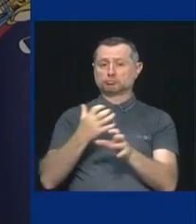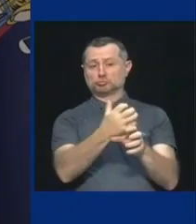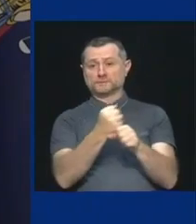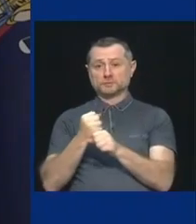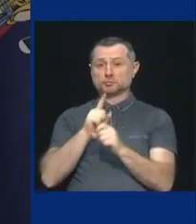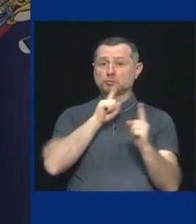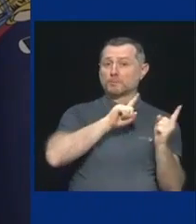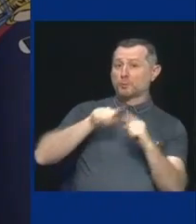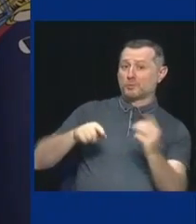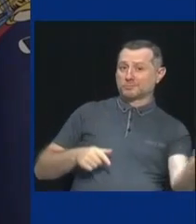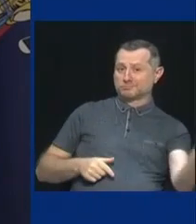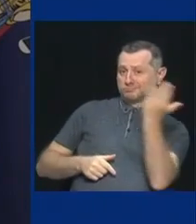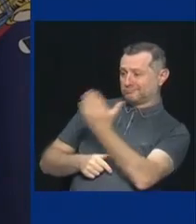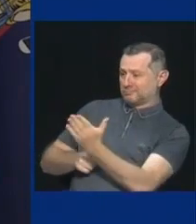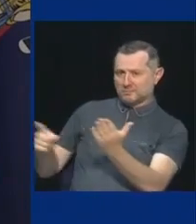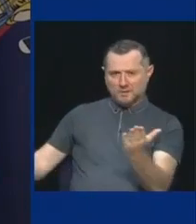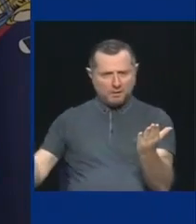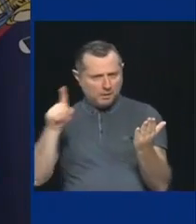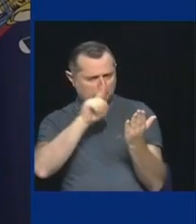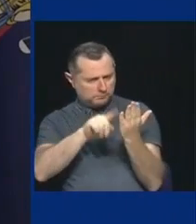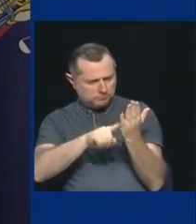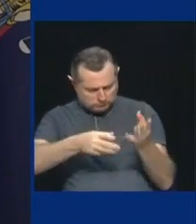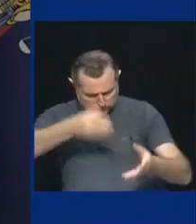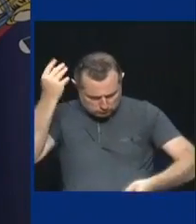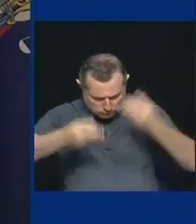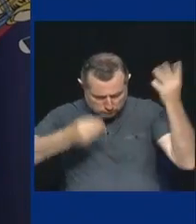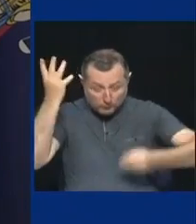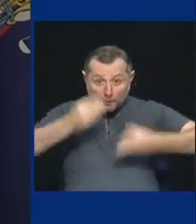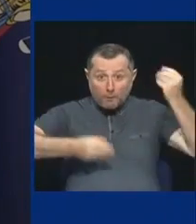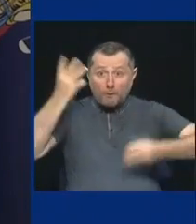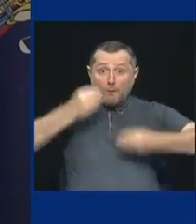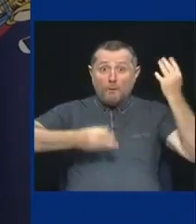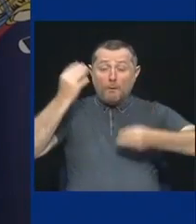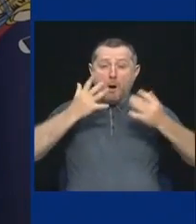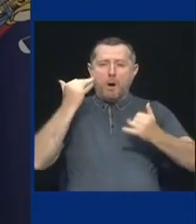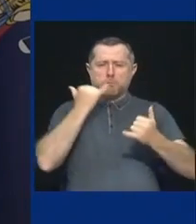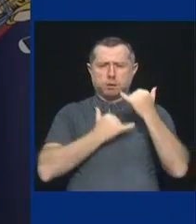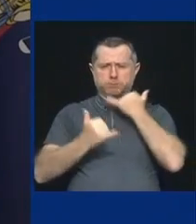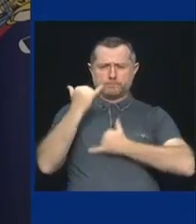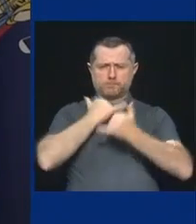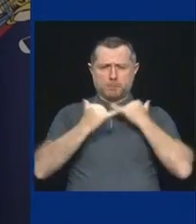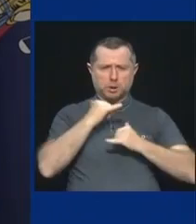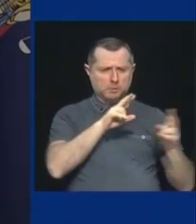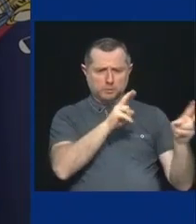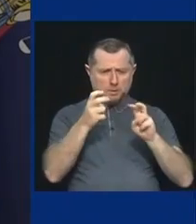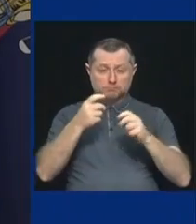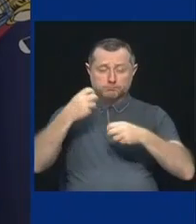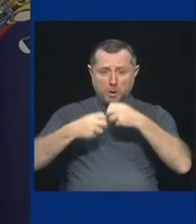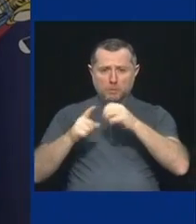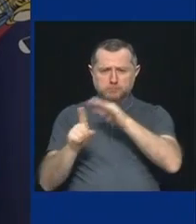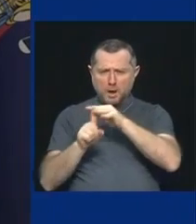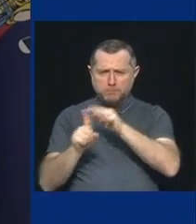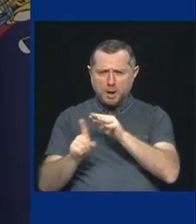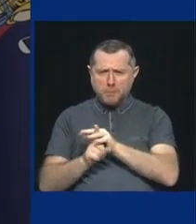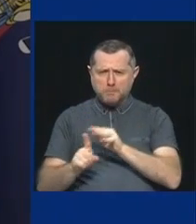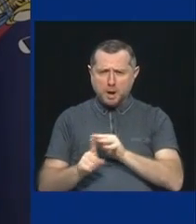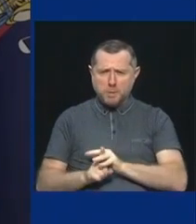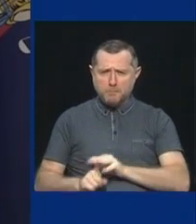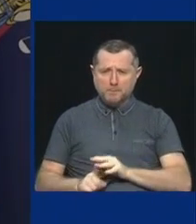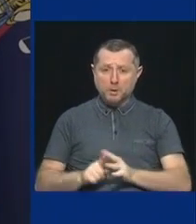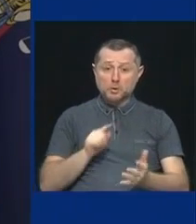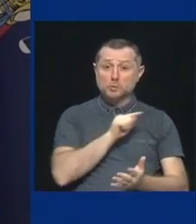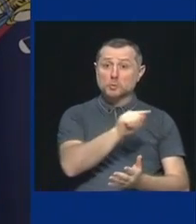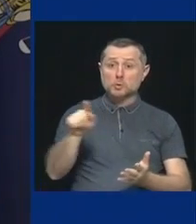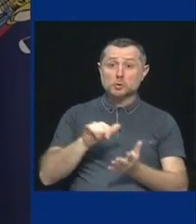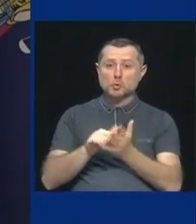longer accepted, and will no longer be tolerated, and are illegal in the workplace. So you're seeing that happening, and that's happening